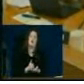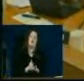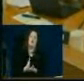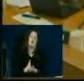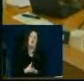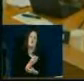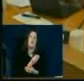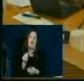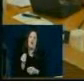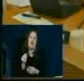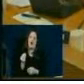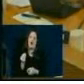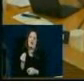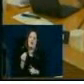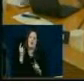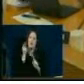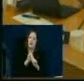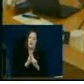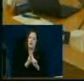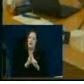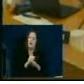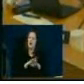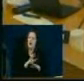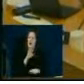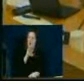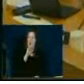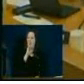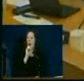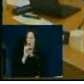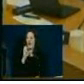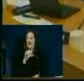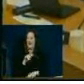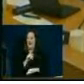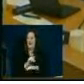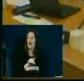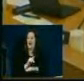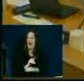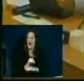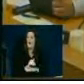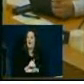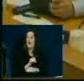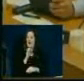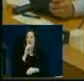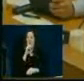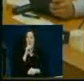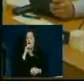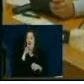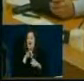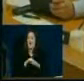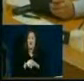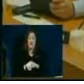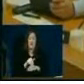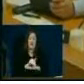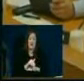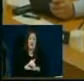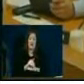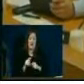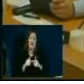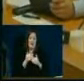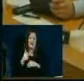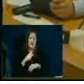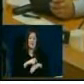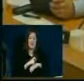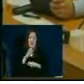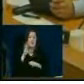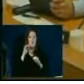and it was pointed out on the BOE that night that if they didn't vote it on that night, the next time